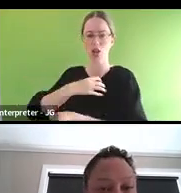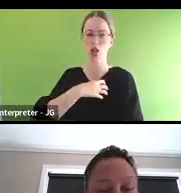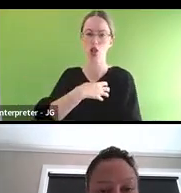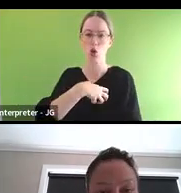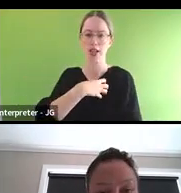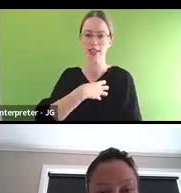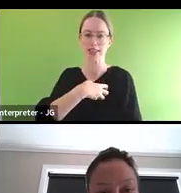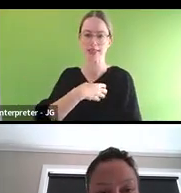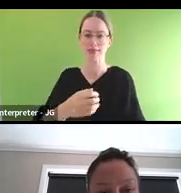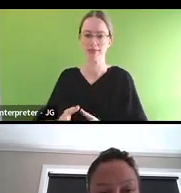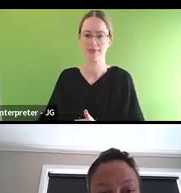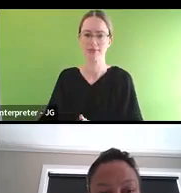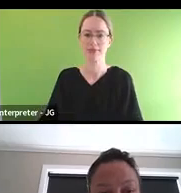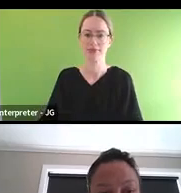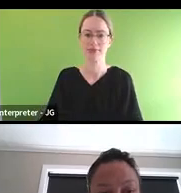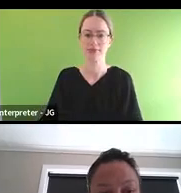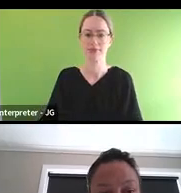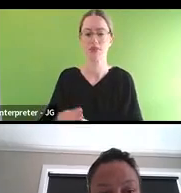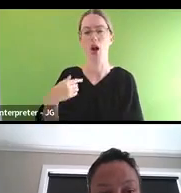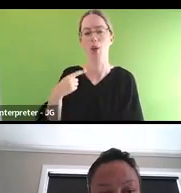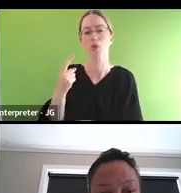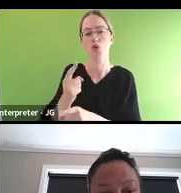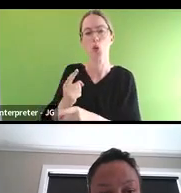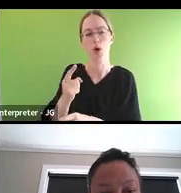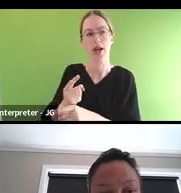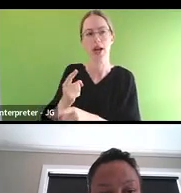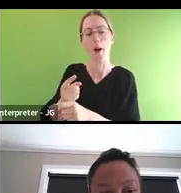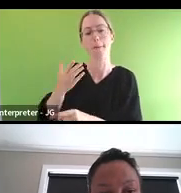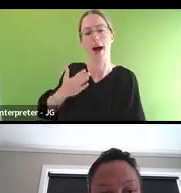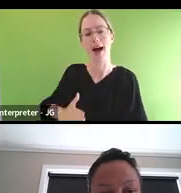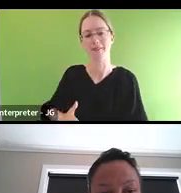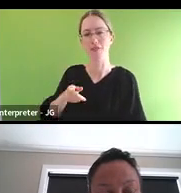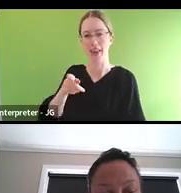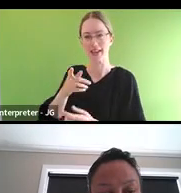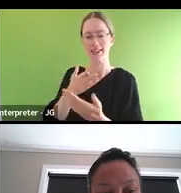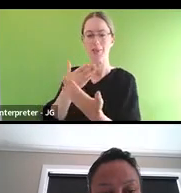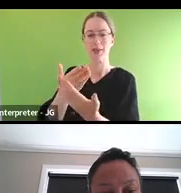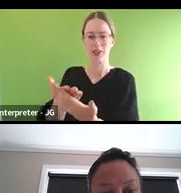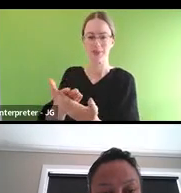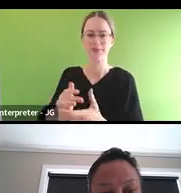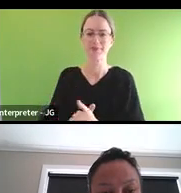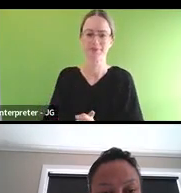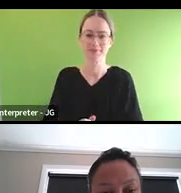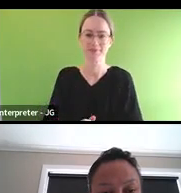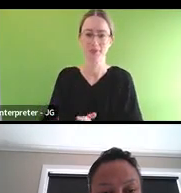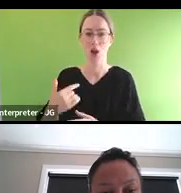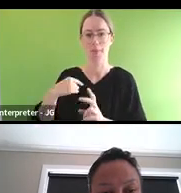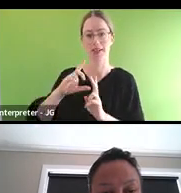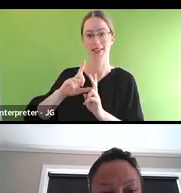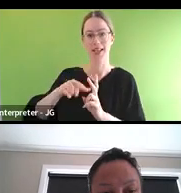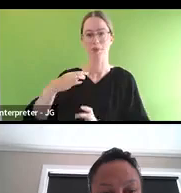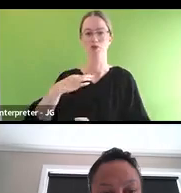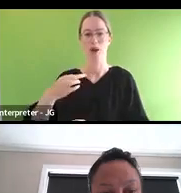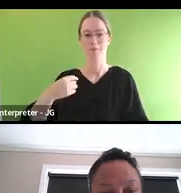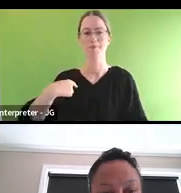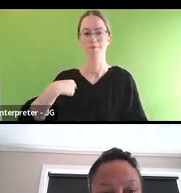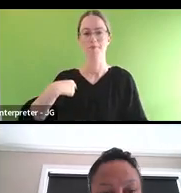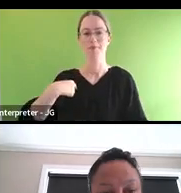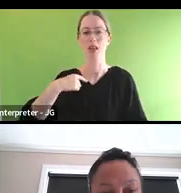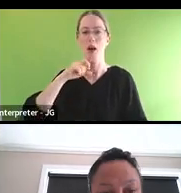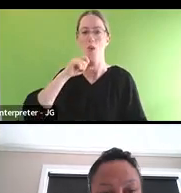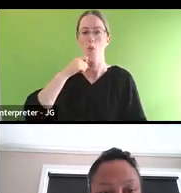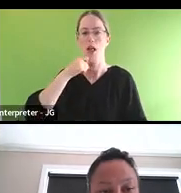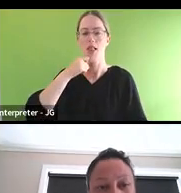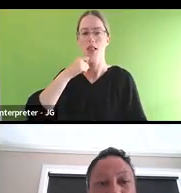And I am speaking on behalf of the Council of Trade Union submission as the disabled representative. I will take